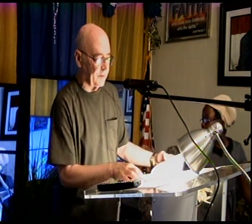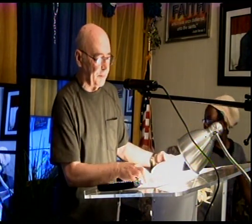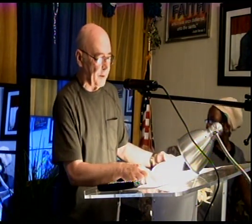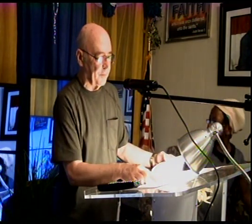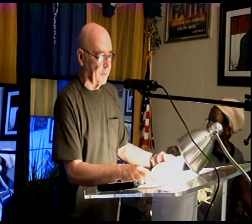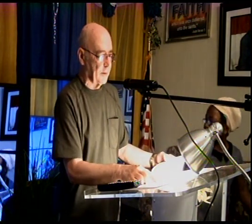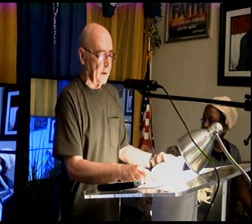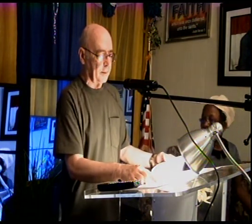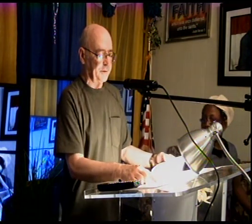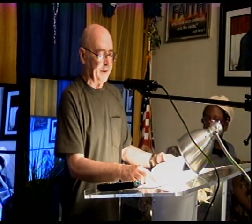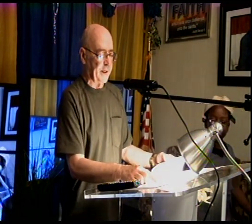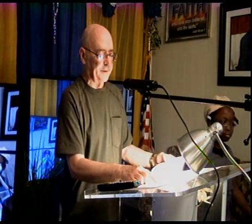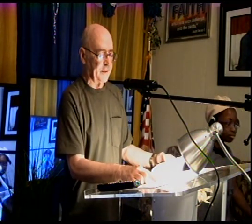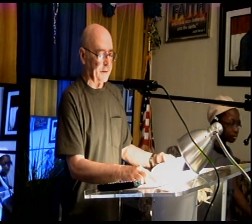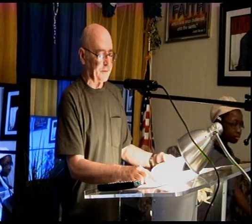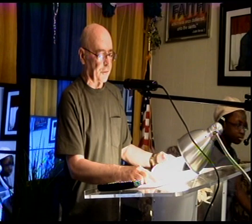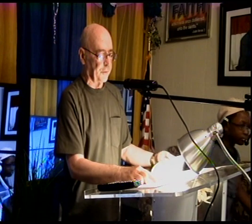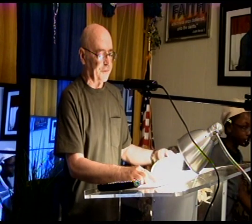Hymn number